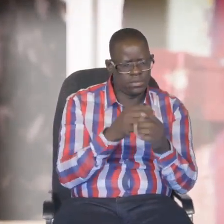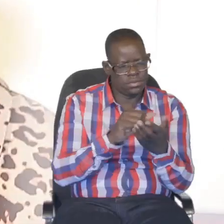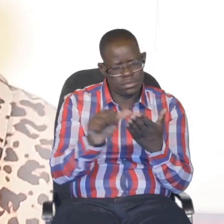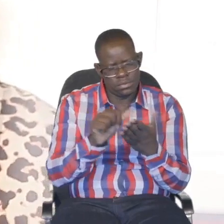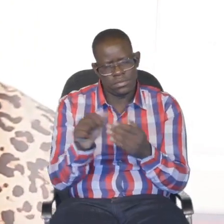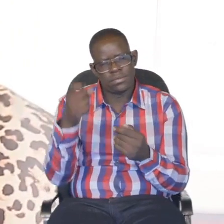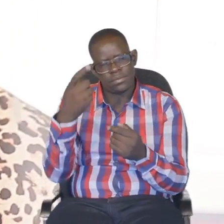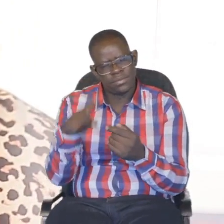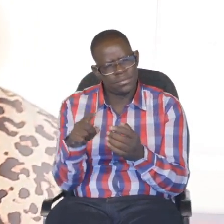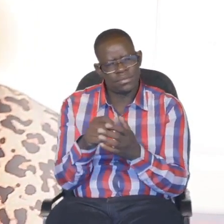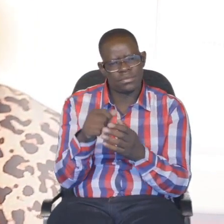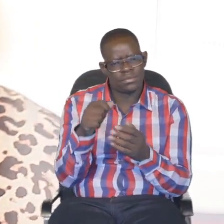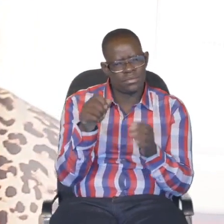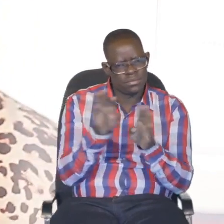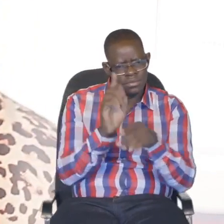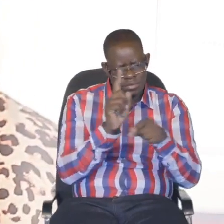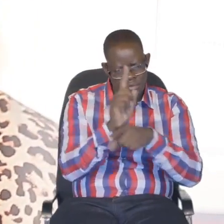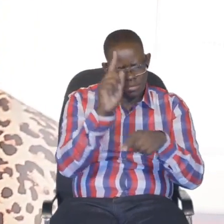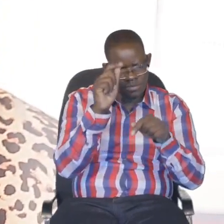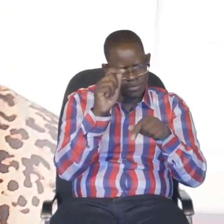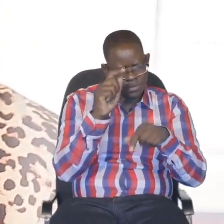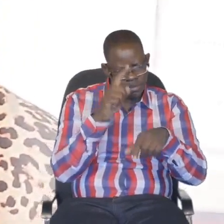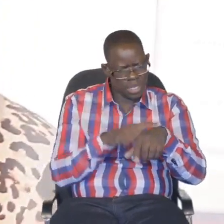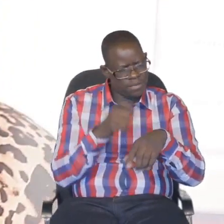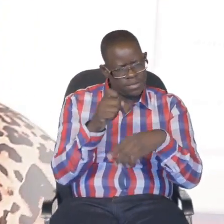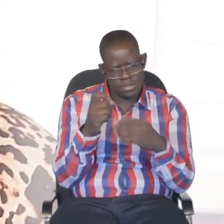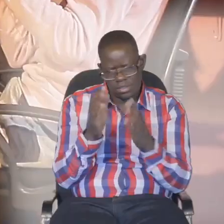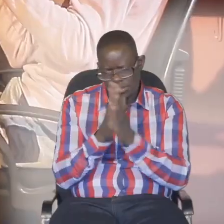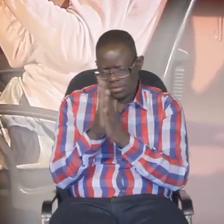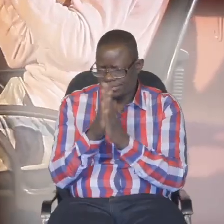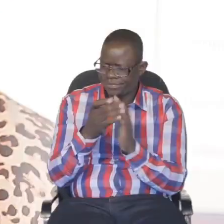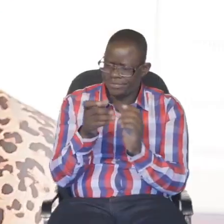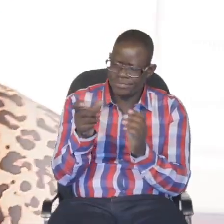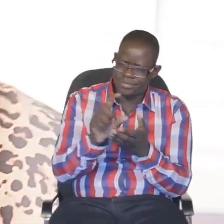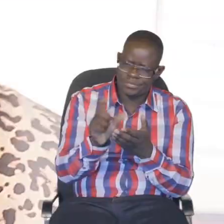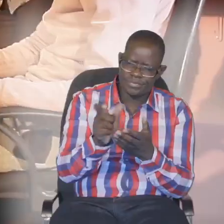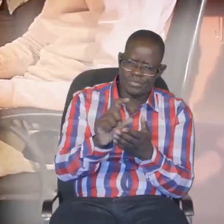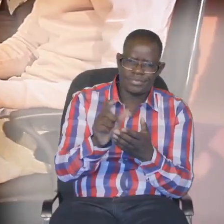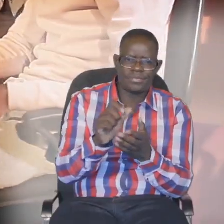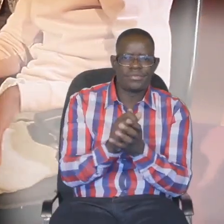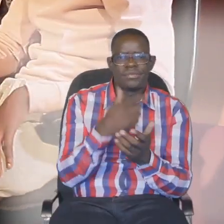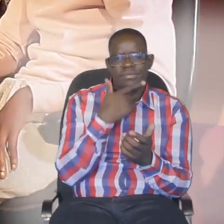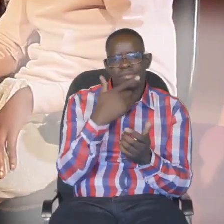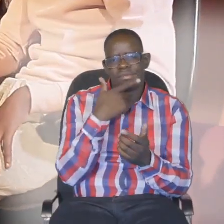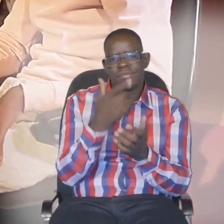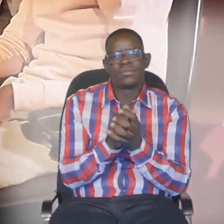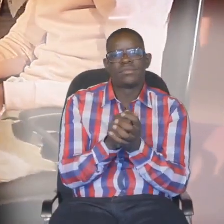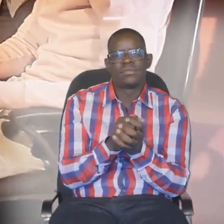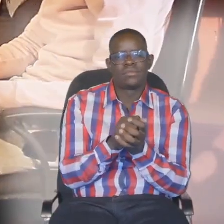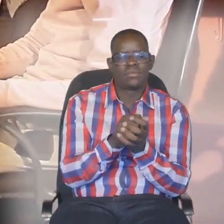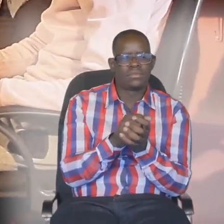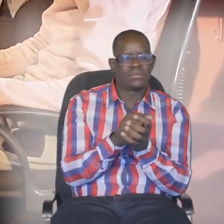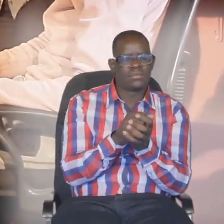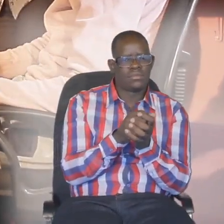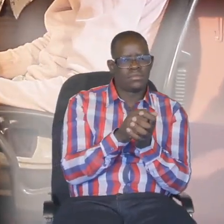payments. That's true. They did at first, but now they just add interest. Thank you, Auntie Sarah. I mean, you are